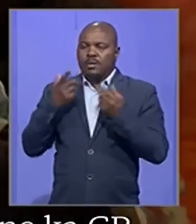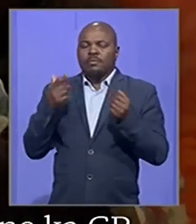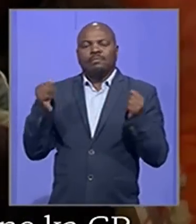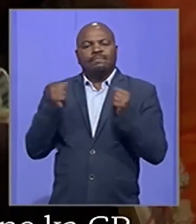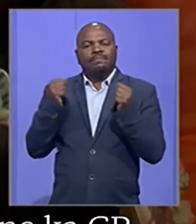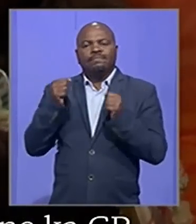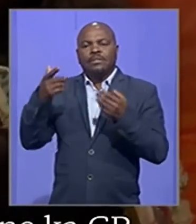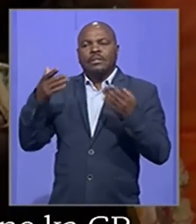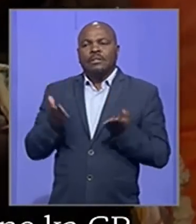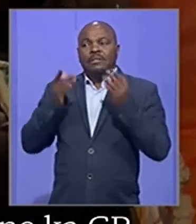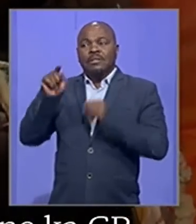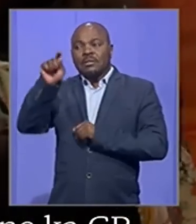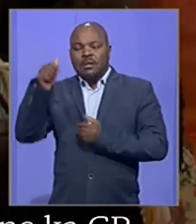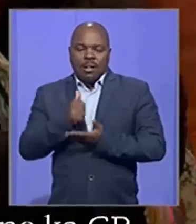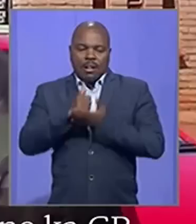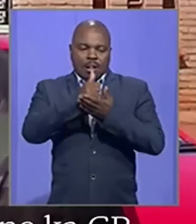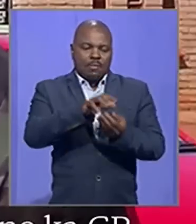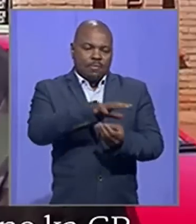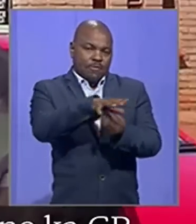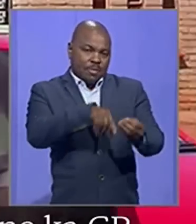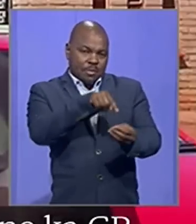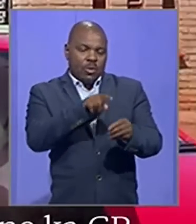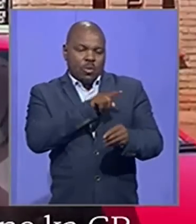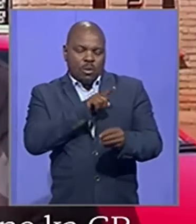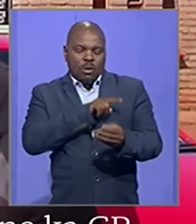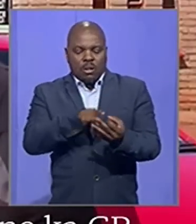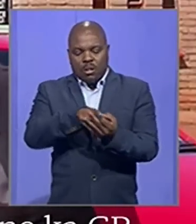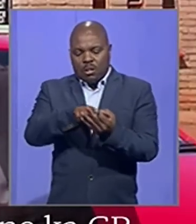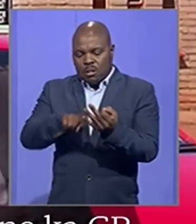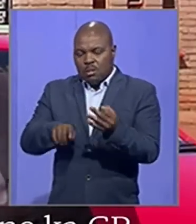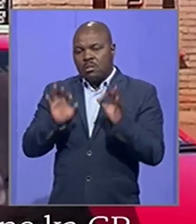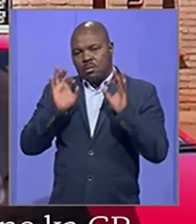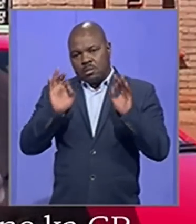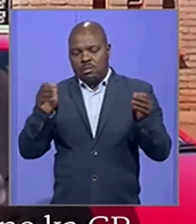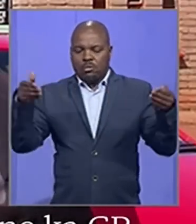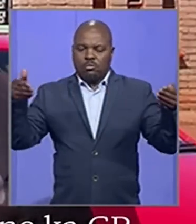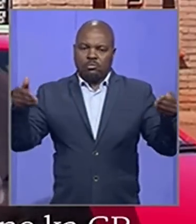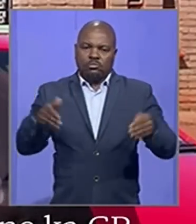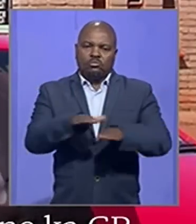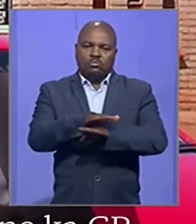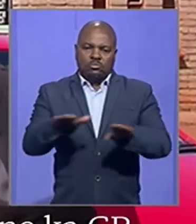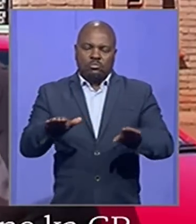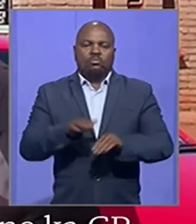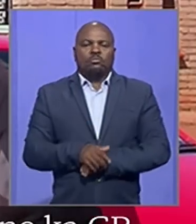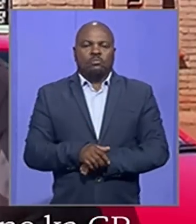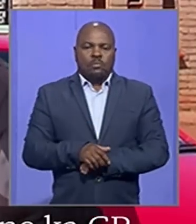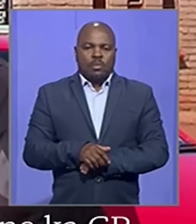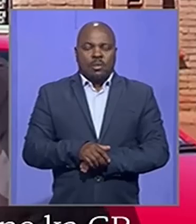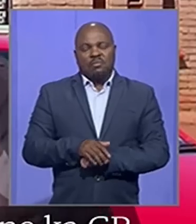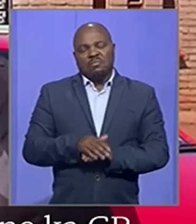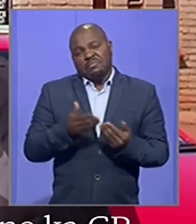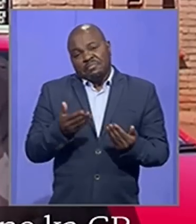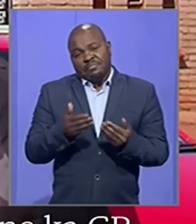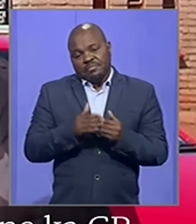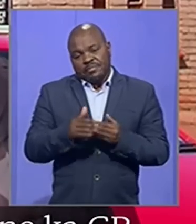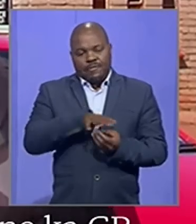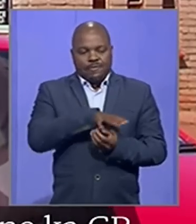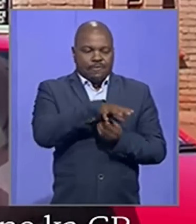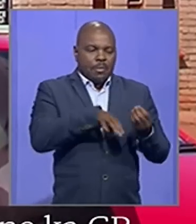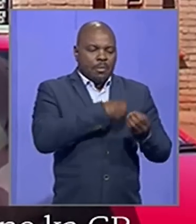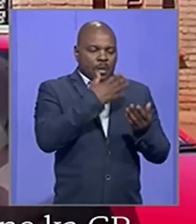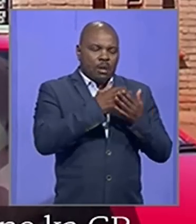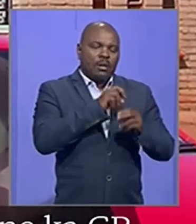kgona go thusa ba lelapa so that those 3 children ba thole a dignified funeral or dignified service, so that at least family e be